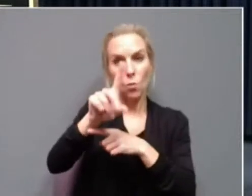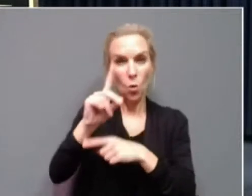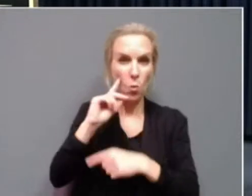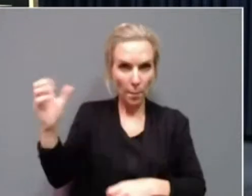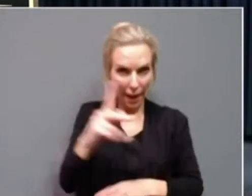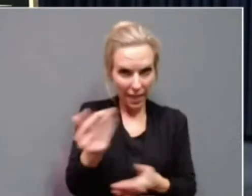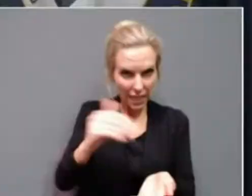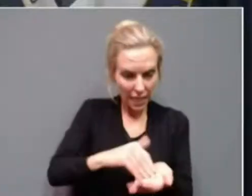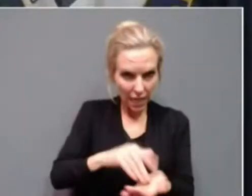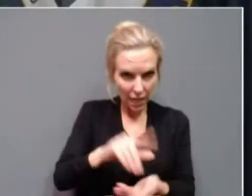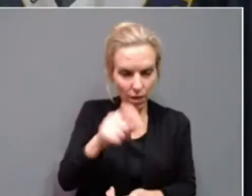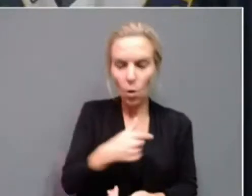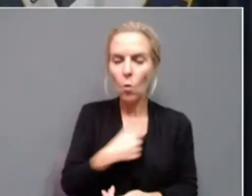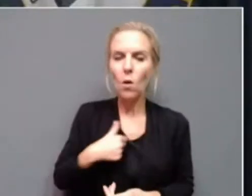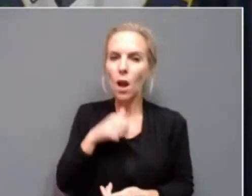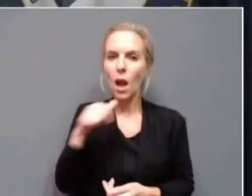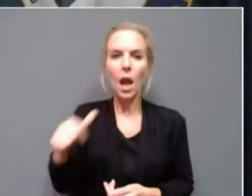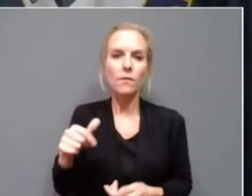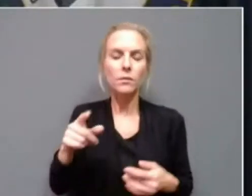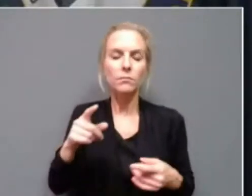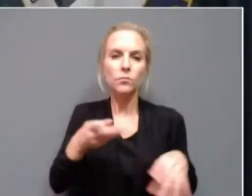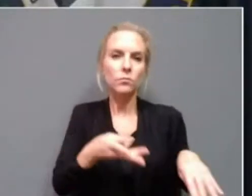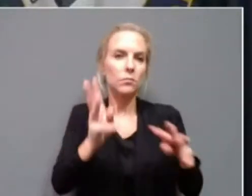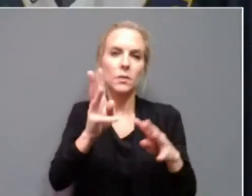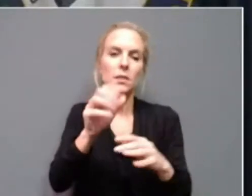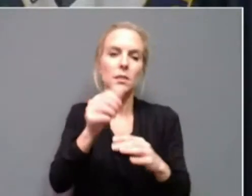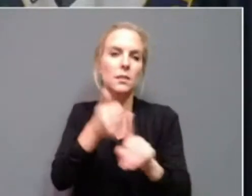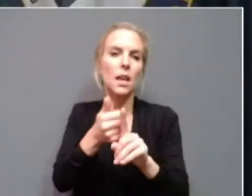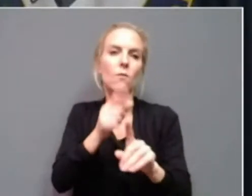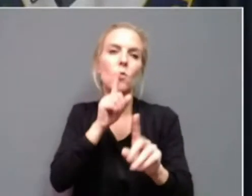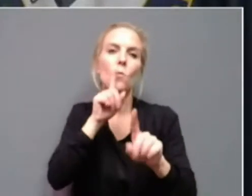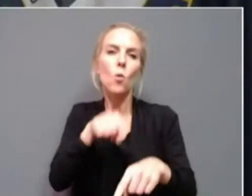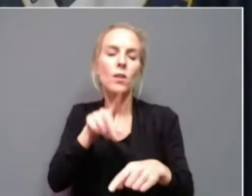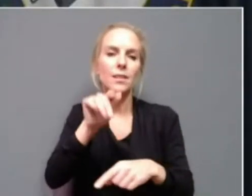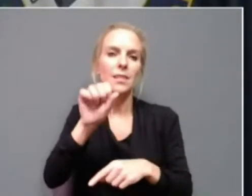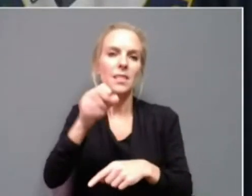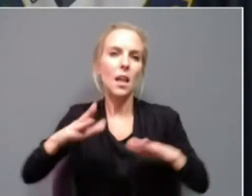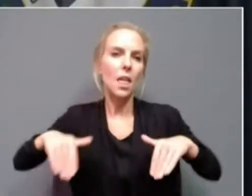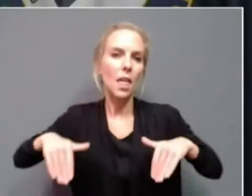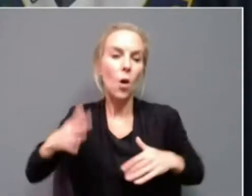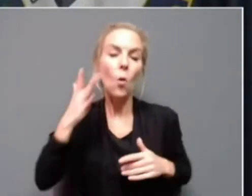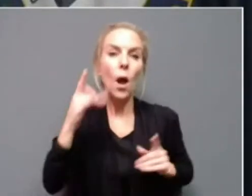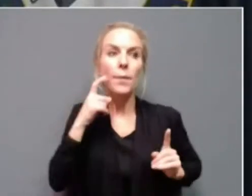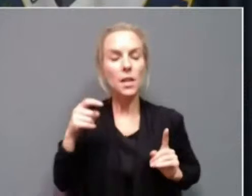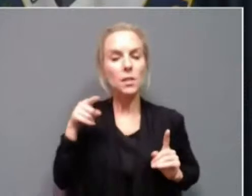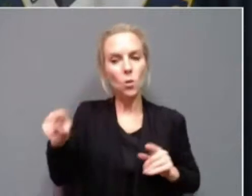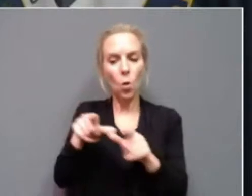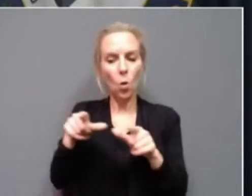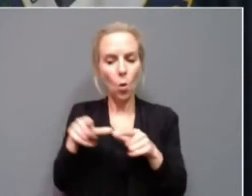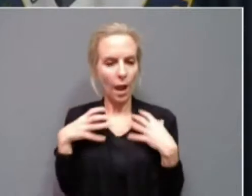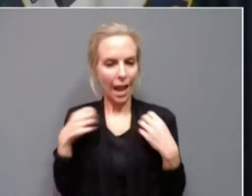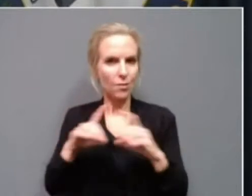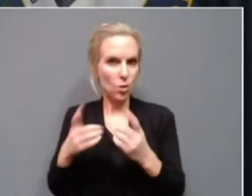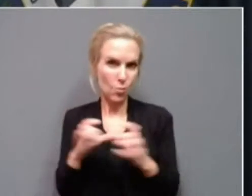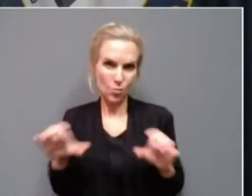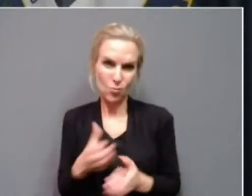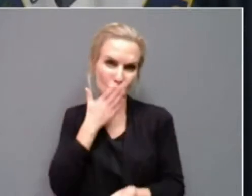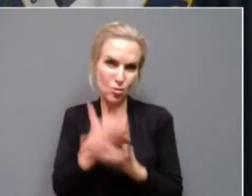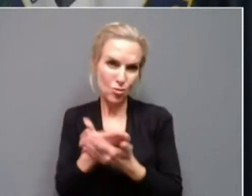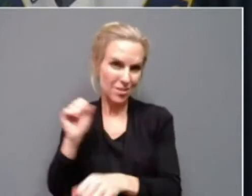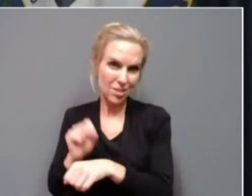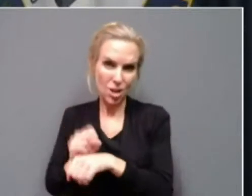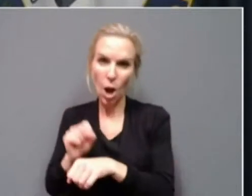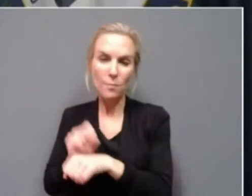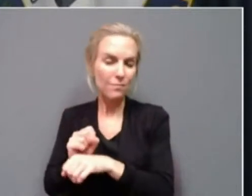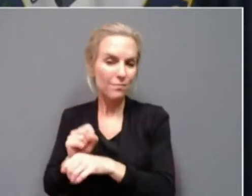brought the self-reporting dashboard back, in part because the local health departments are doing a really good job. And for the most part, the schools have been